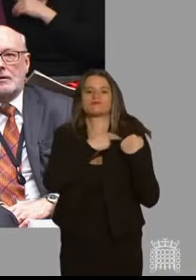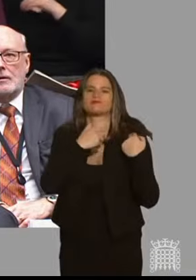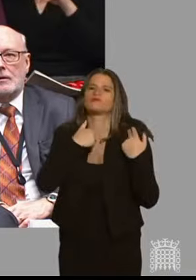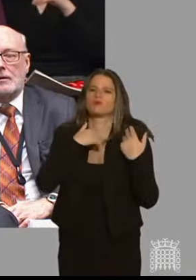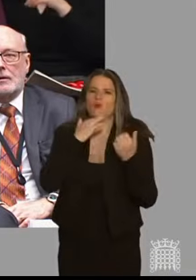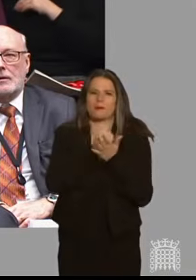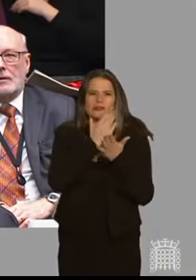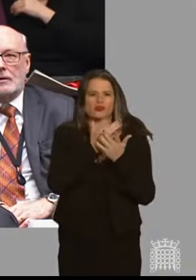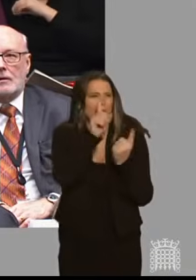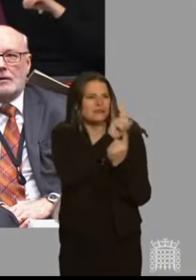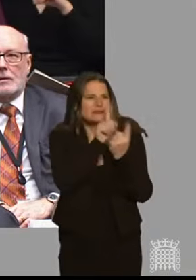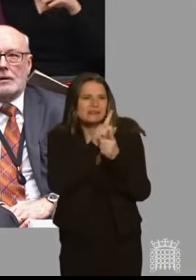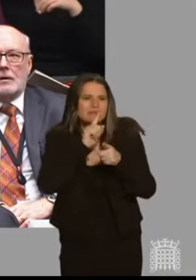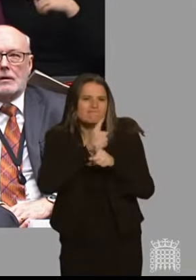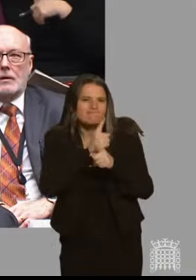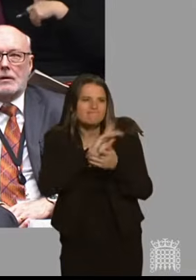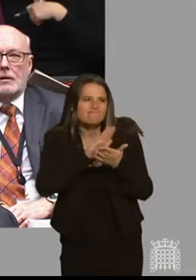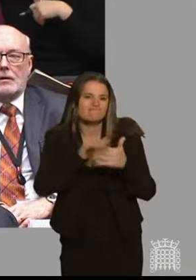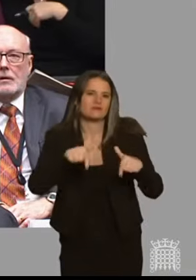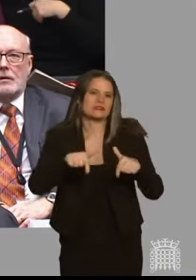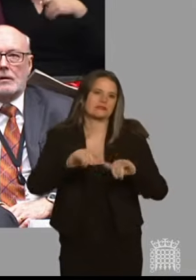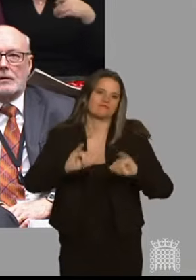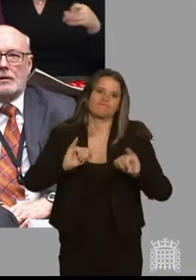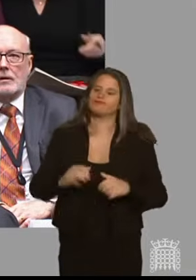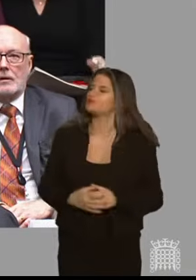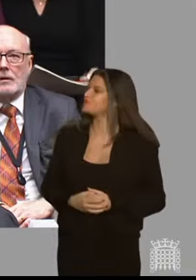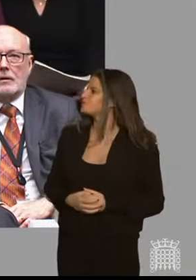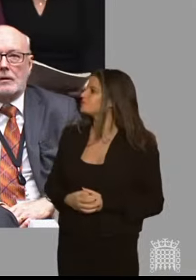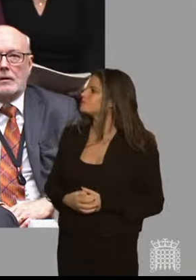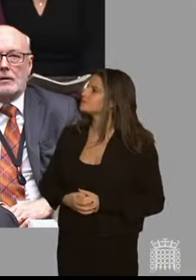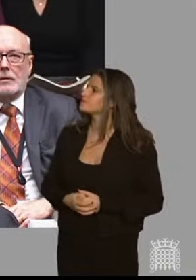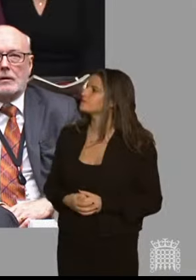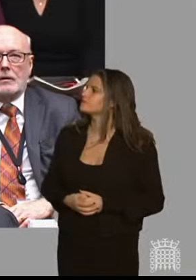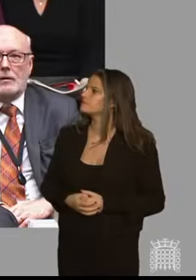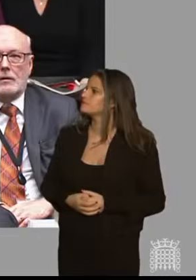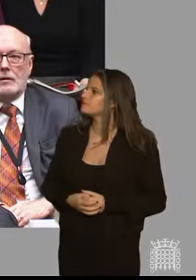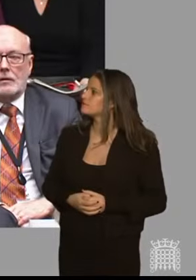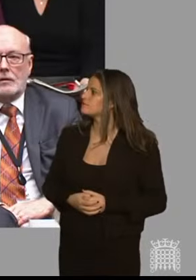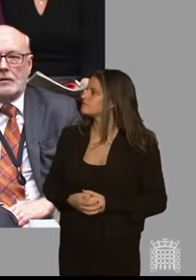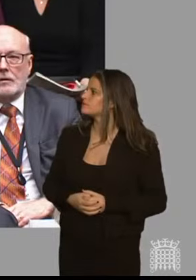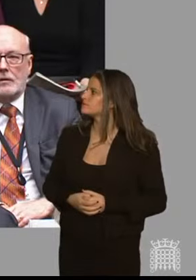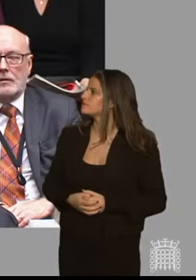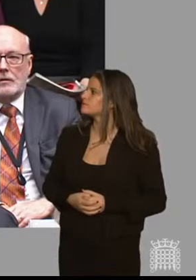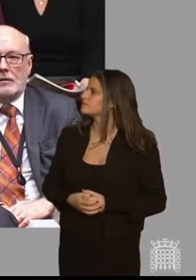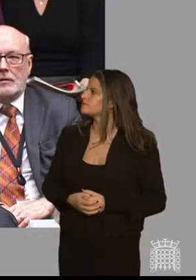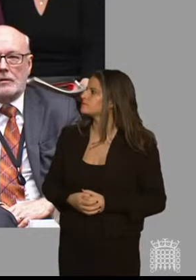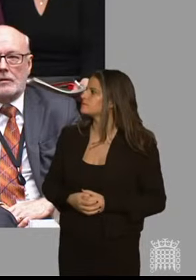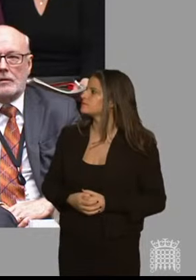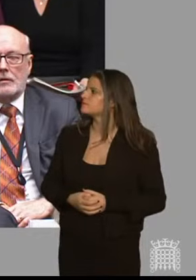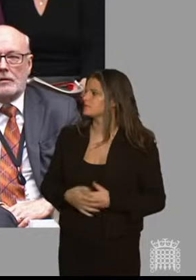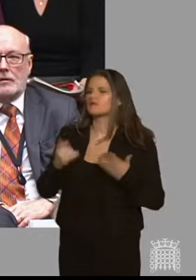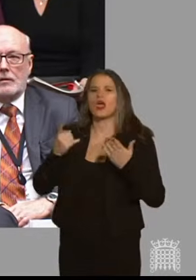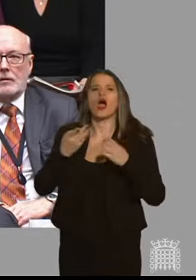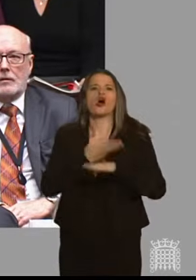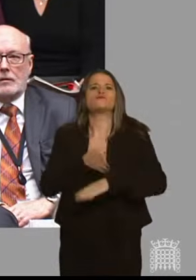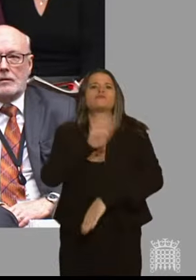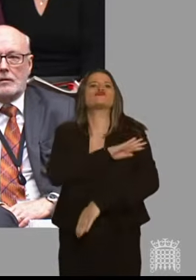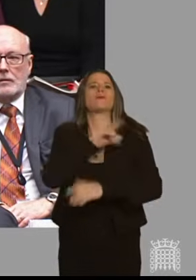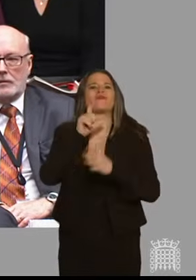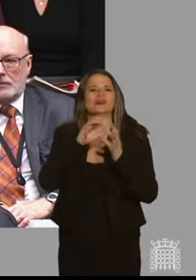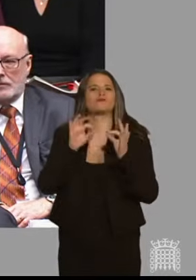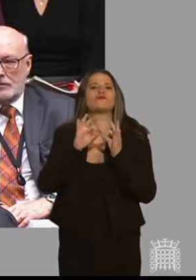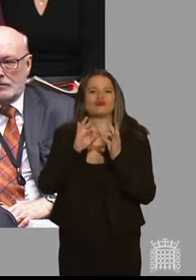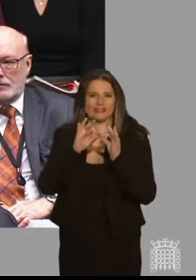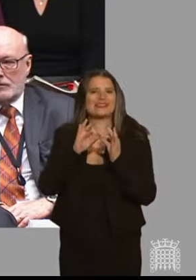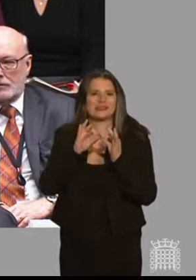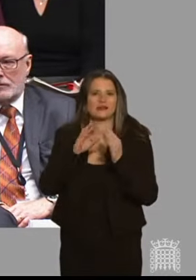government advisers on anti-Semitism, social cohesion and on political violence, the levelling up secretary is due to widen